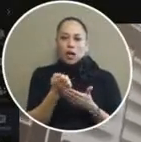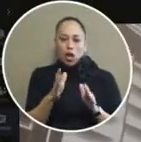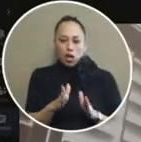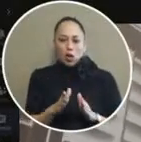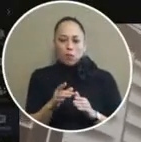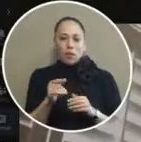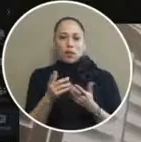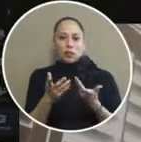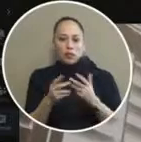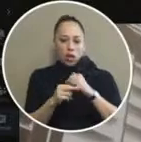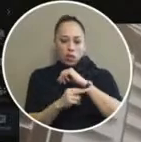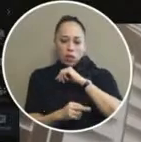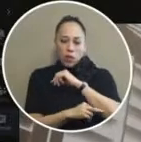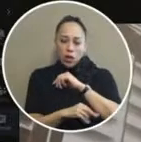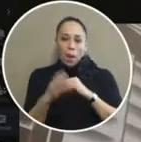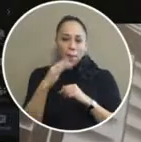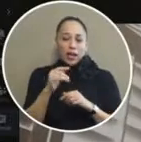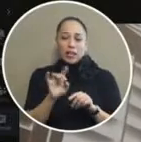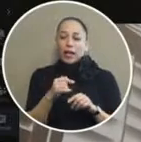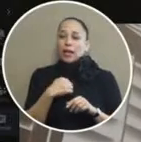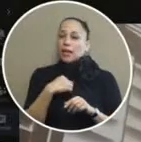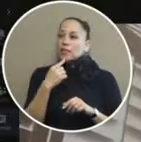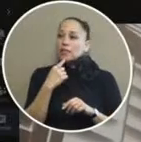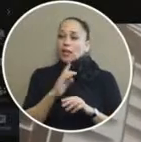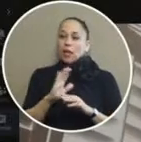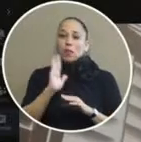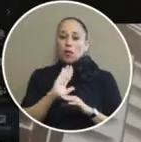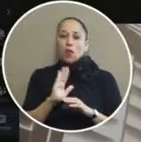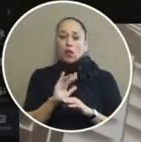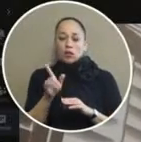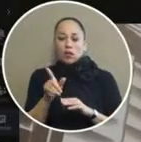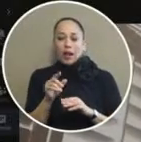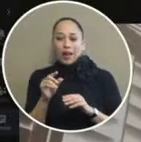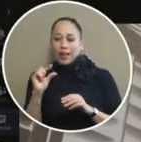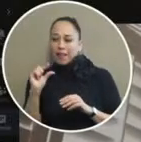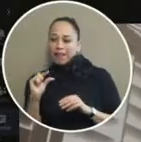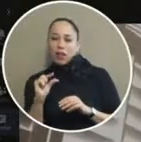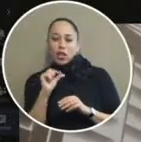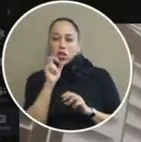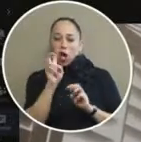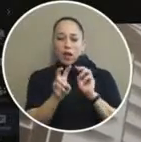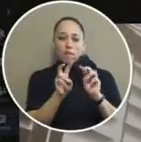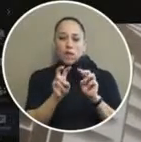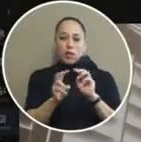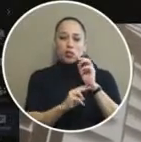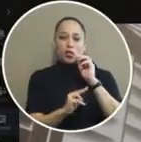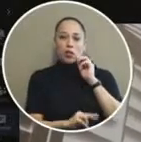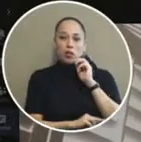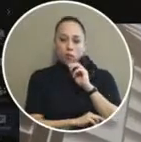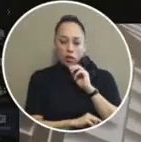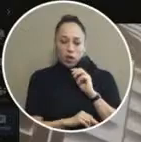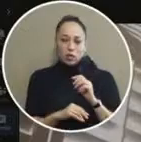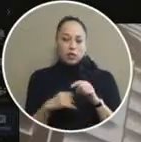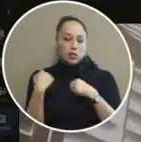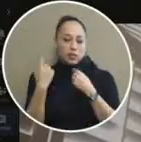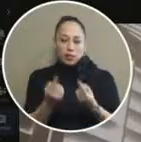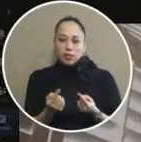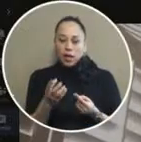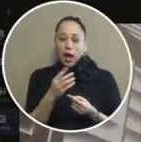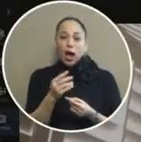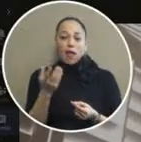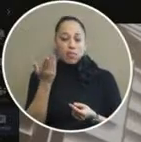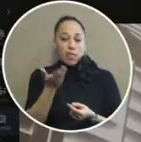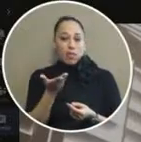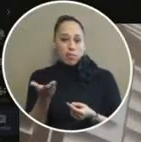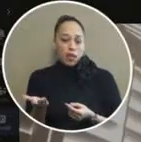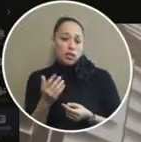at the bridges, because as I mentioned before, there had been very little or no investment in the bridges over the course of half a century. And the fact